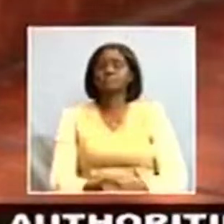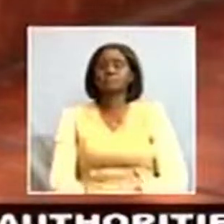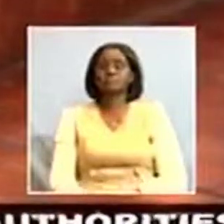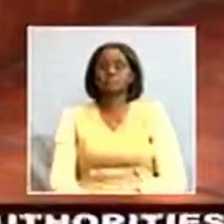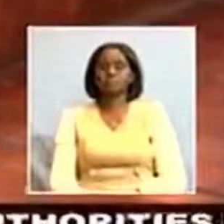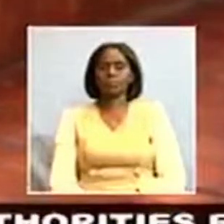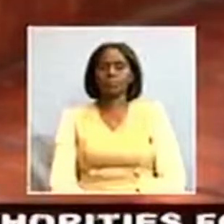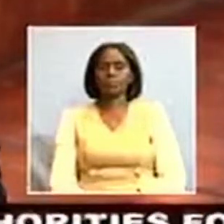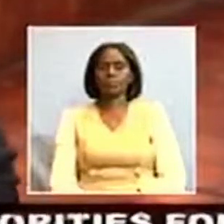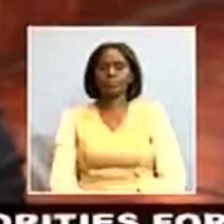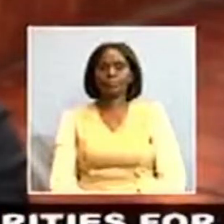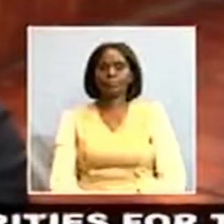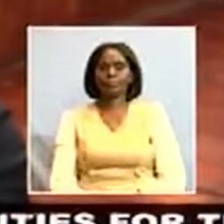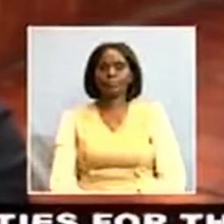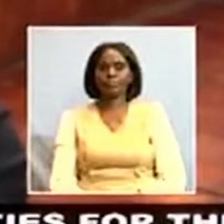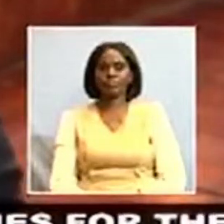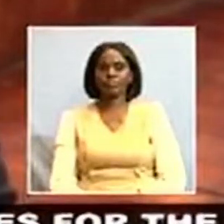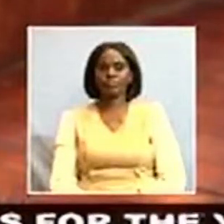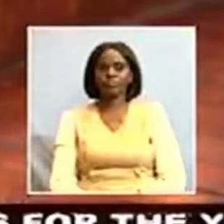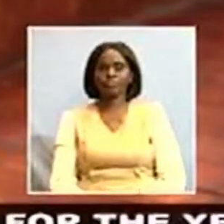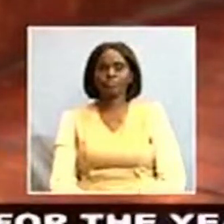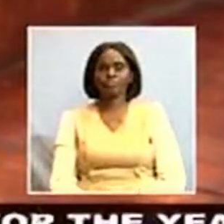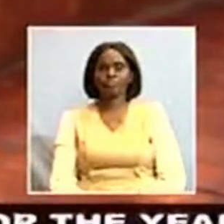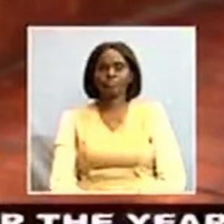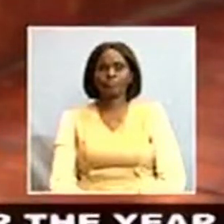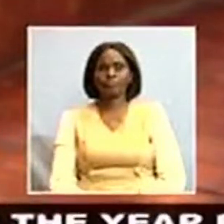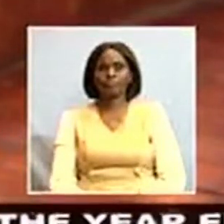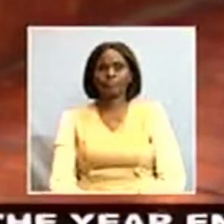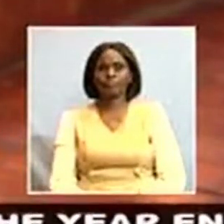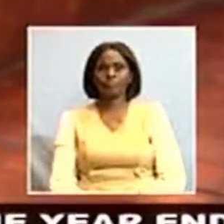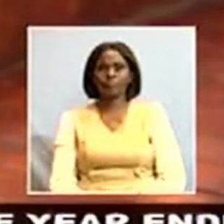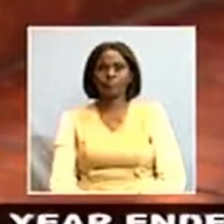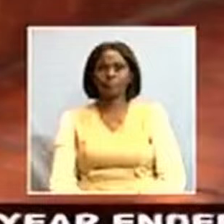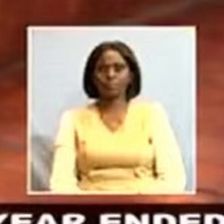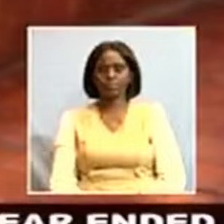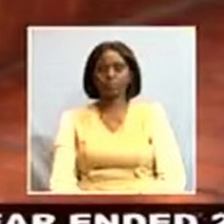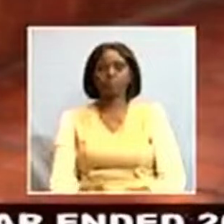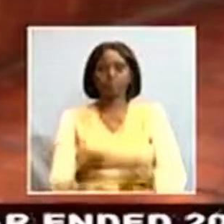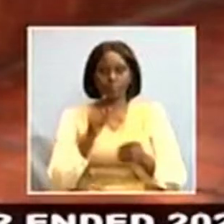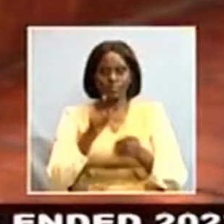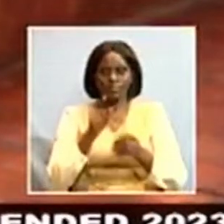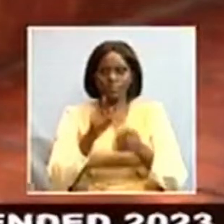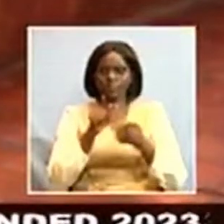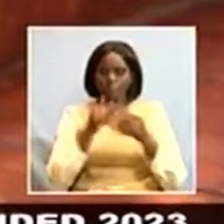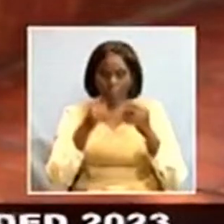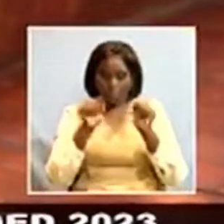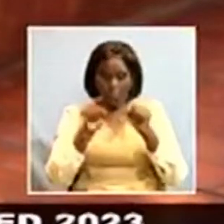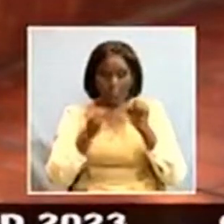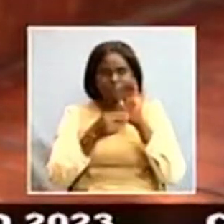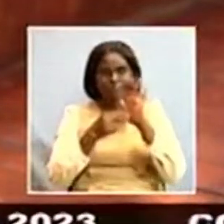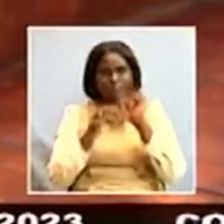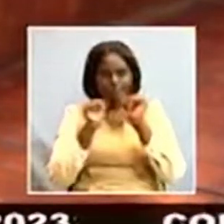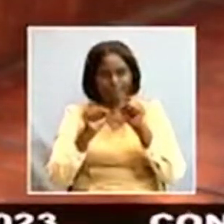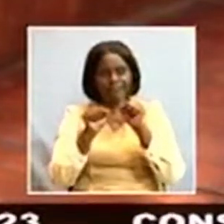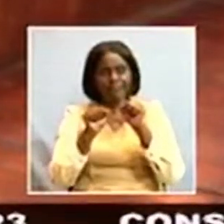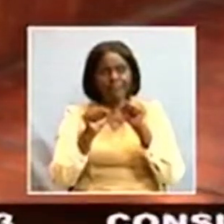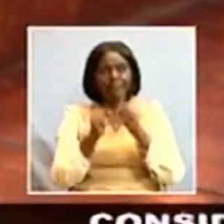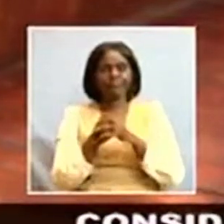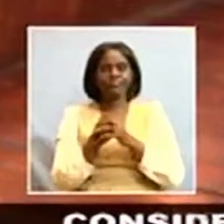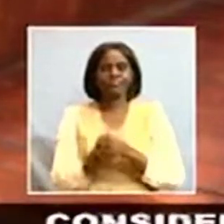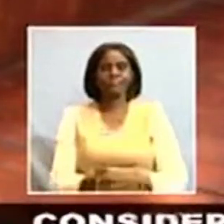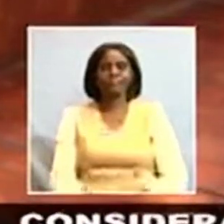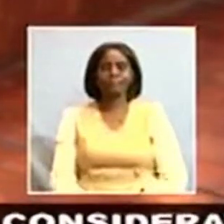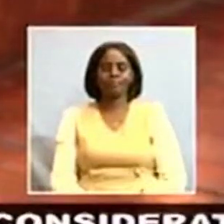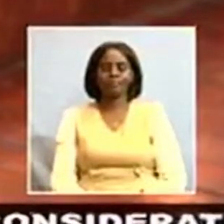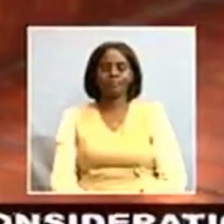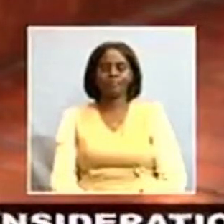So we can avail them in the due course. We did not carry them because they were not queried, but we can avail them in the due course. Is it